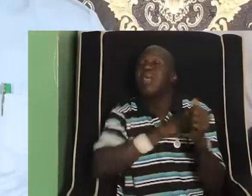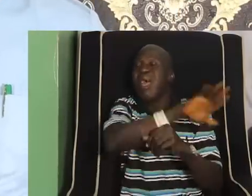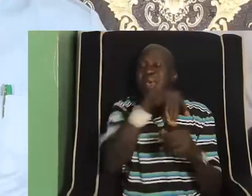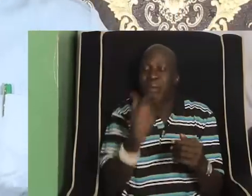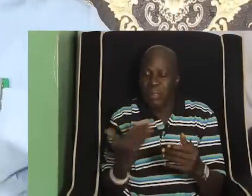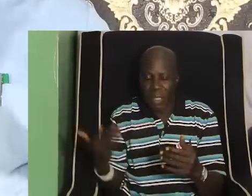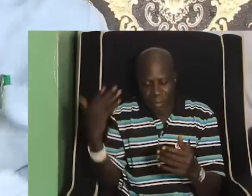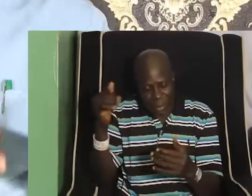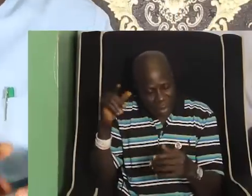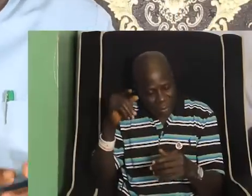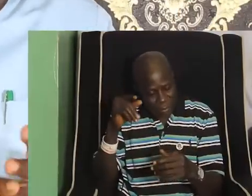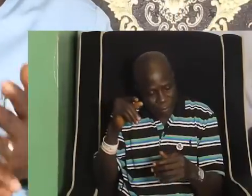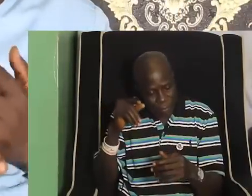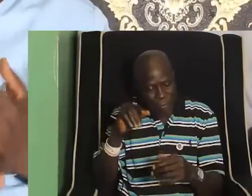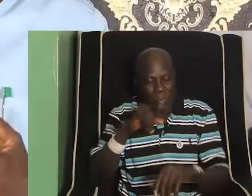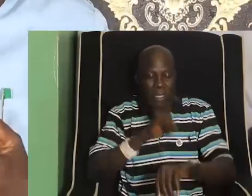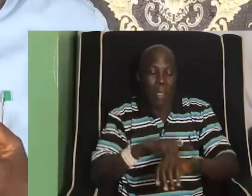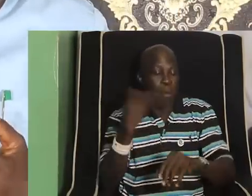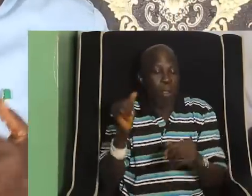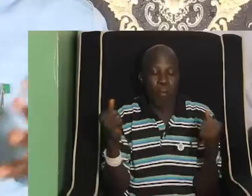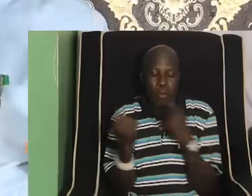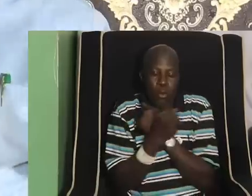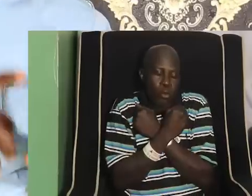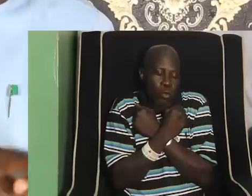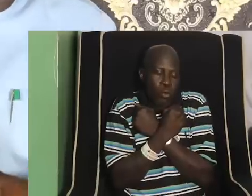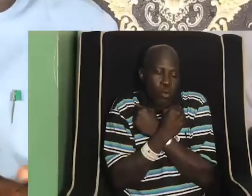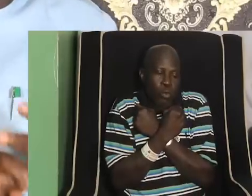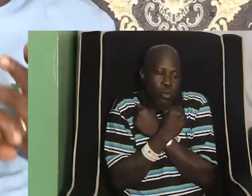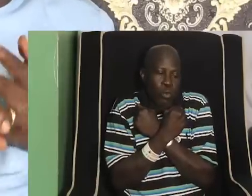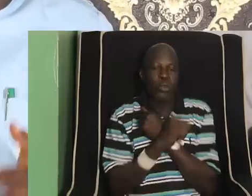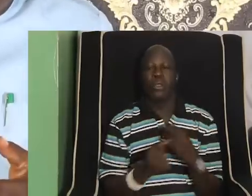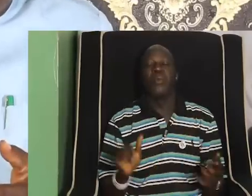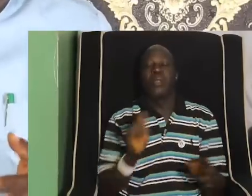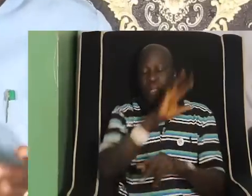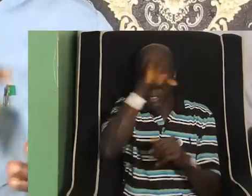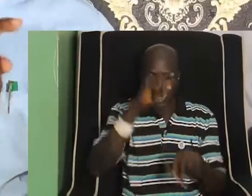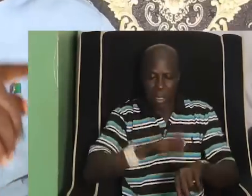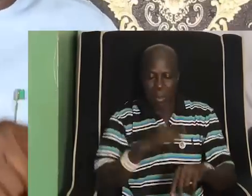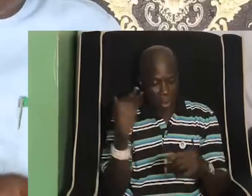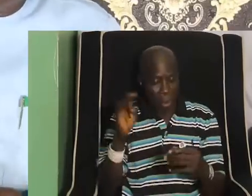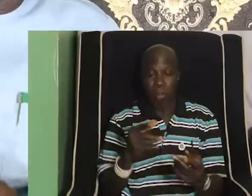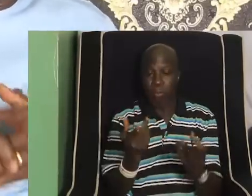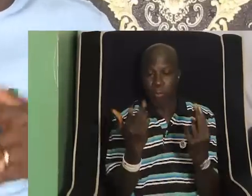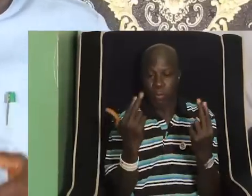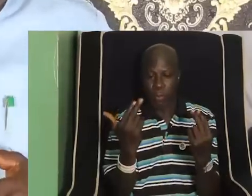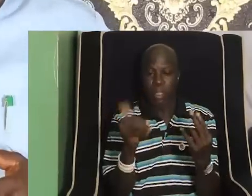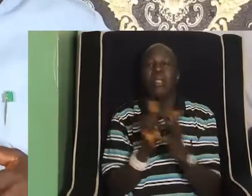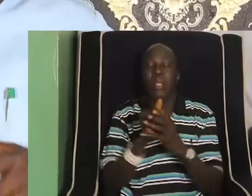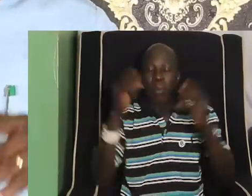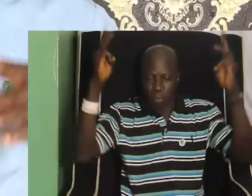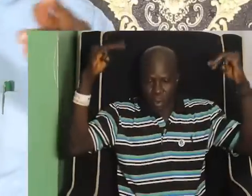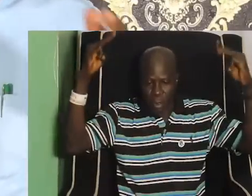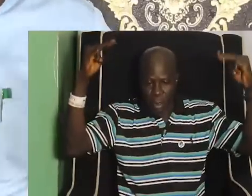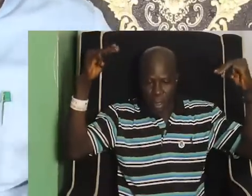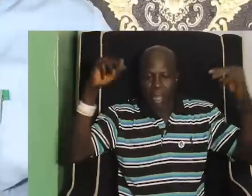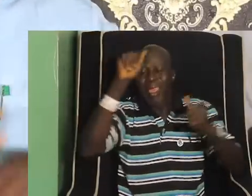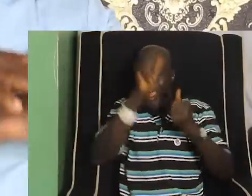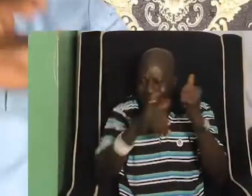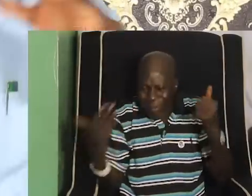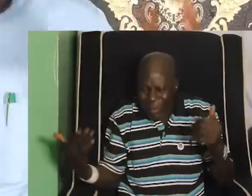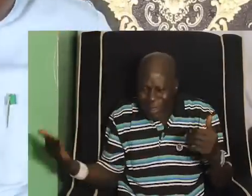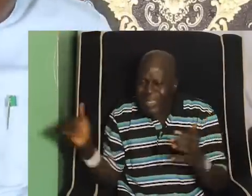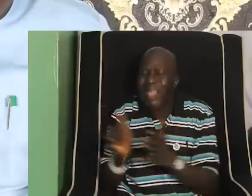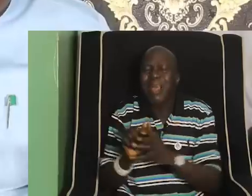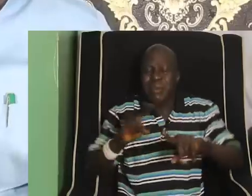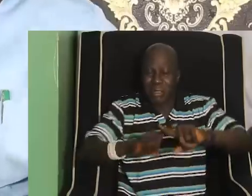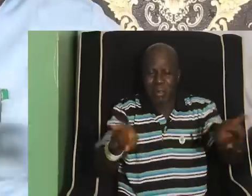there is time for everything akoko oye wa time for akoko oru wa time for eat weather akoko ojo wa gbogbo e lo yato